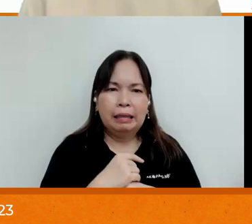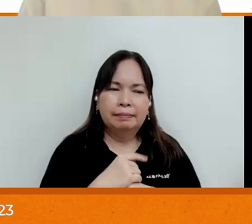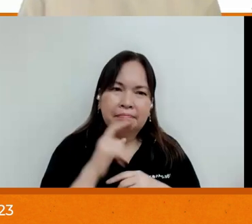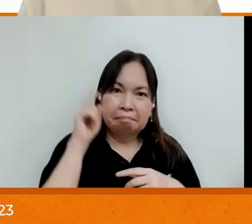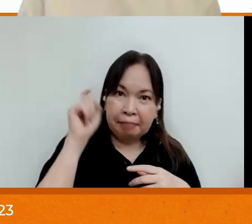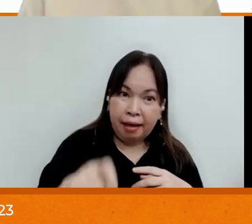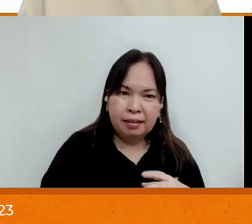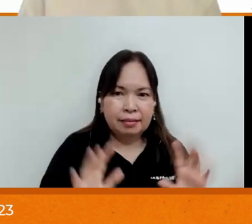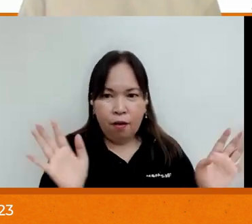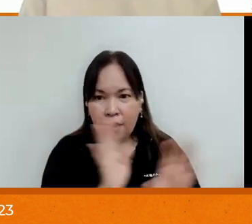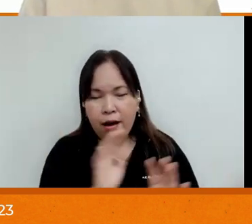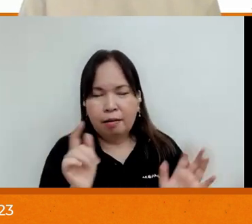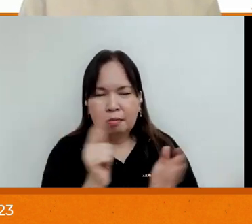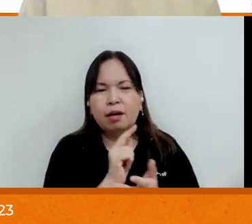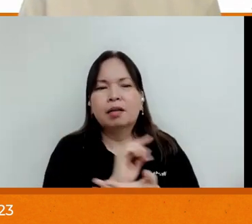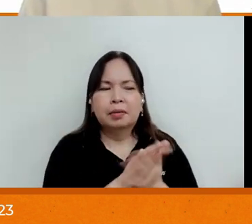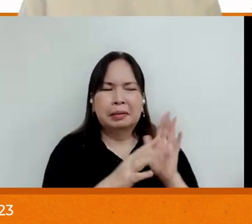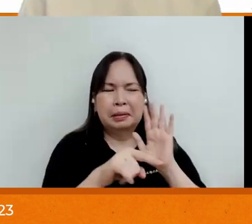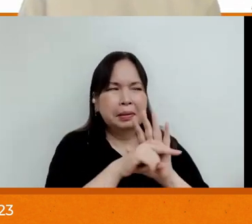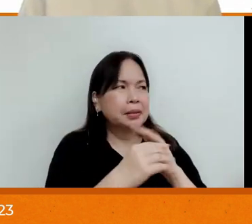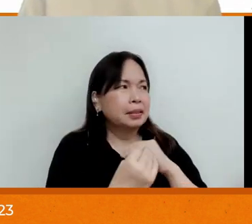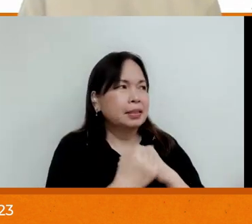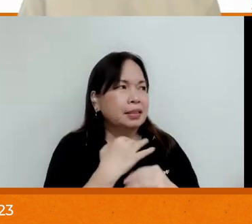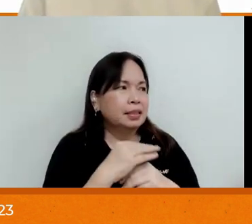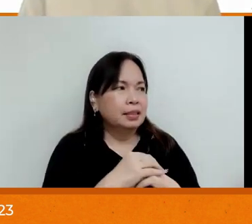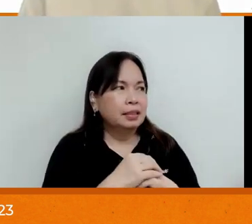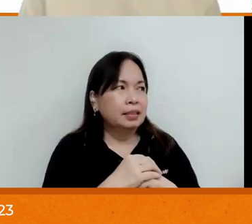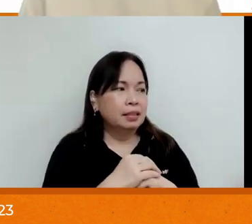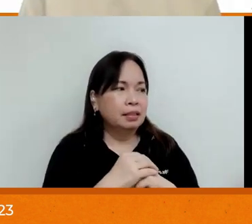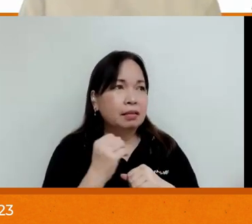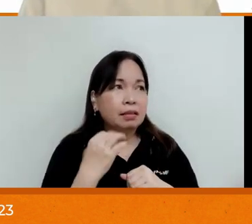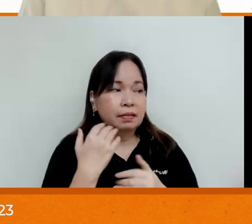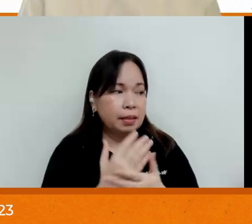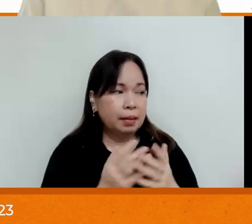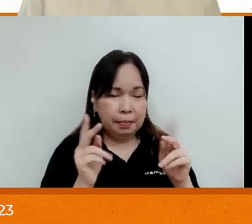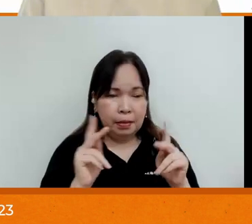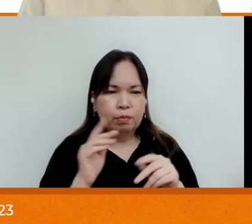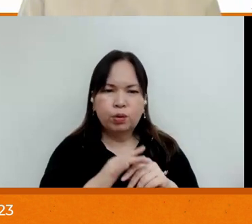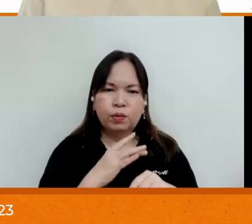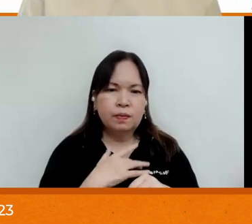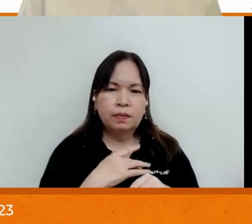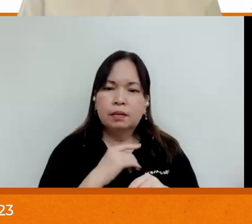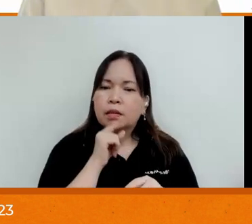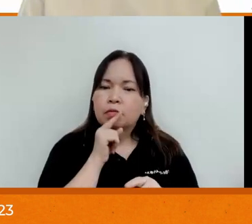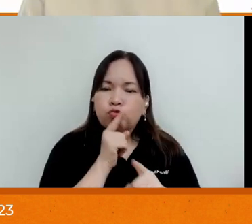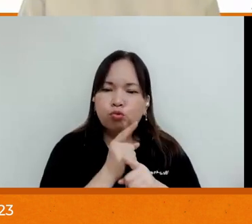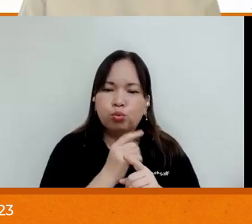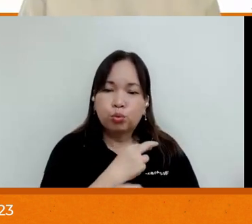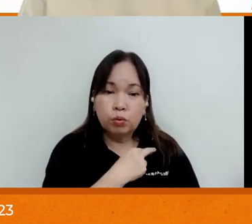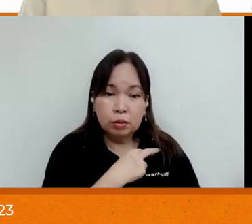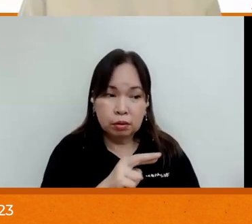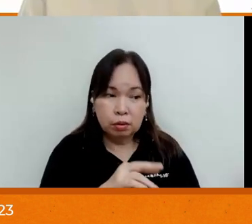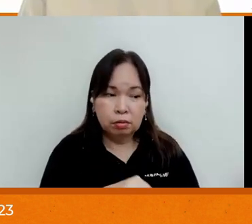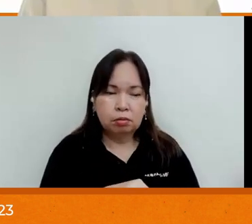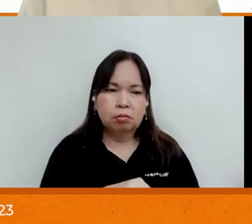create yung negative effect. So for some naman who are not necessarily religious or spiritual, it doesn't mean